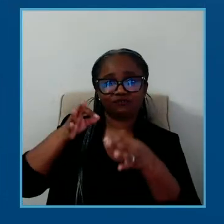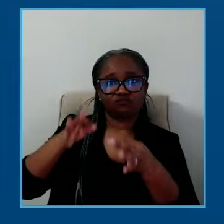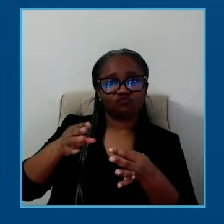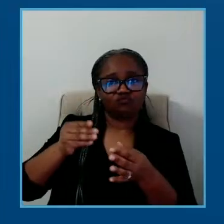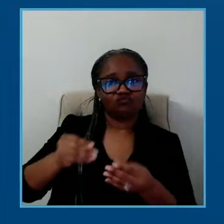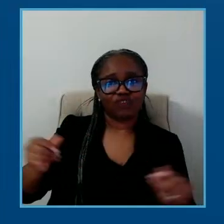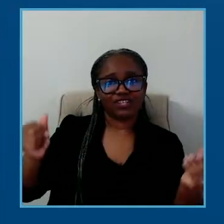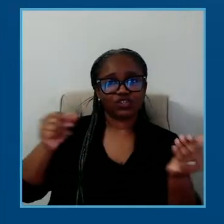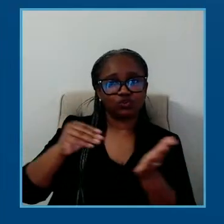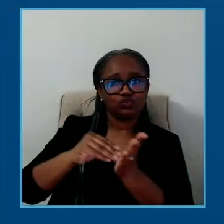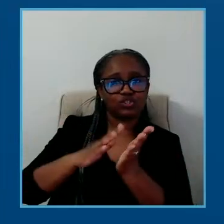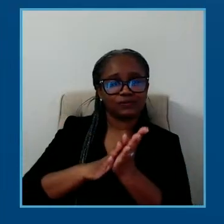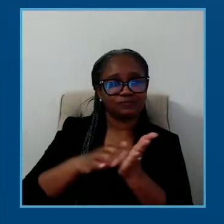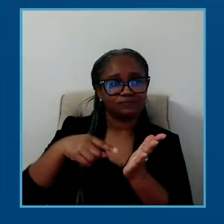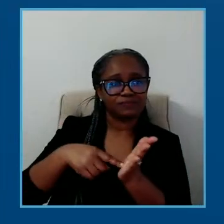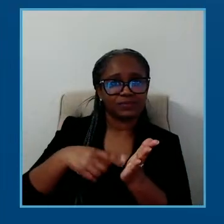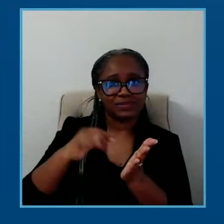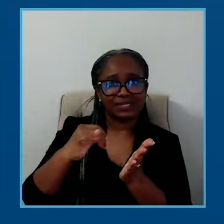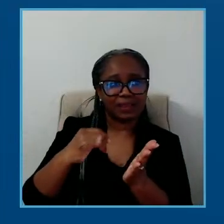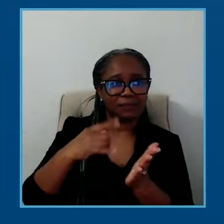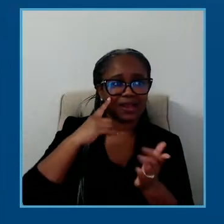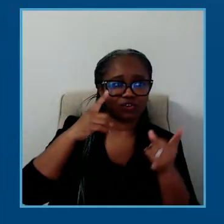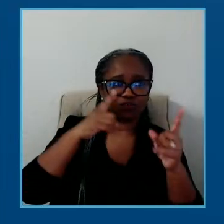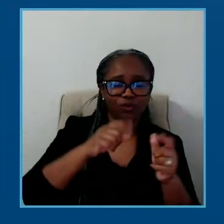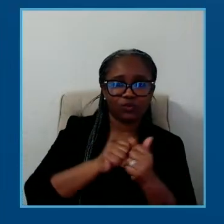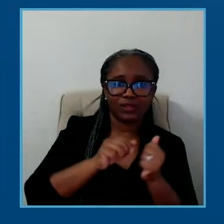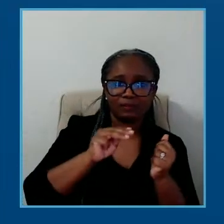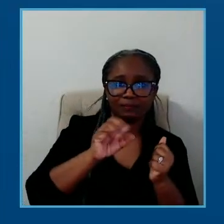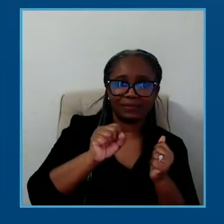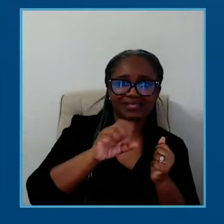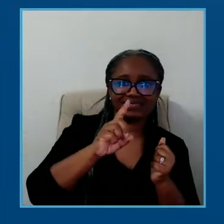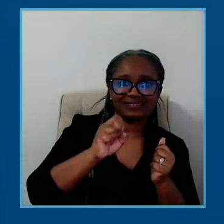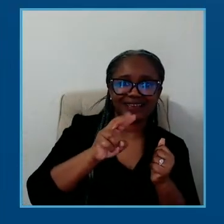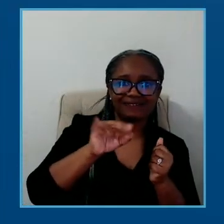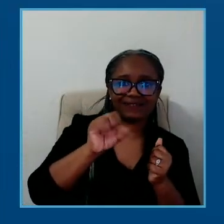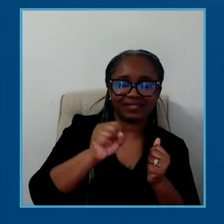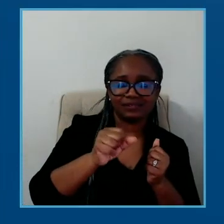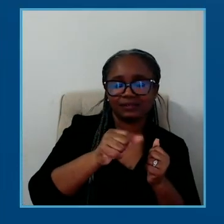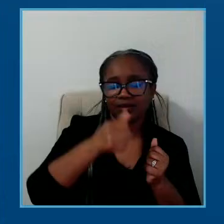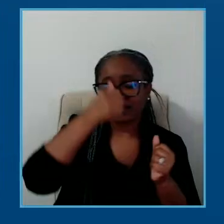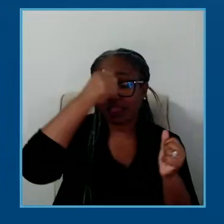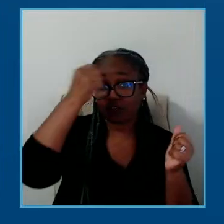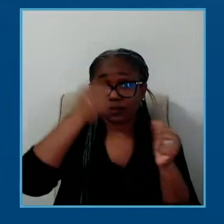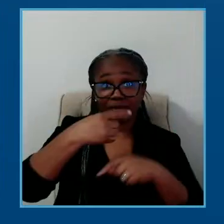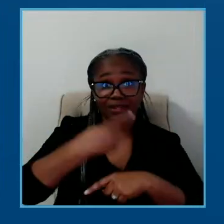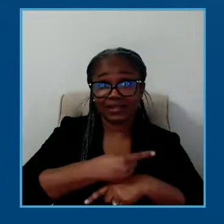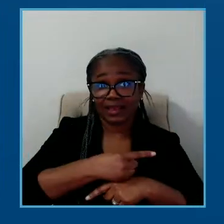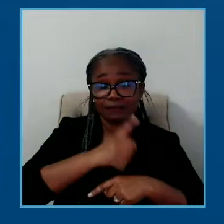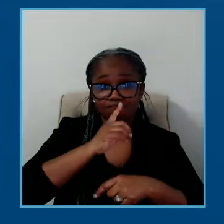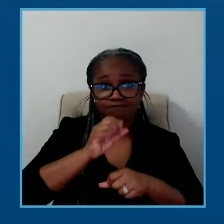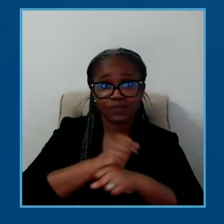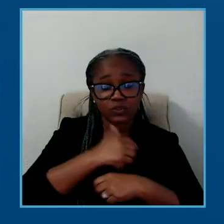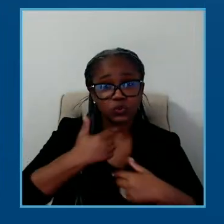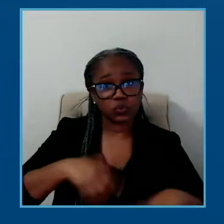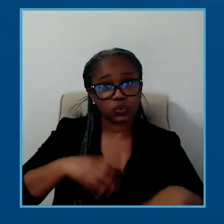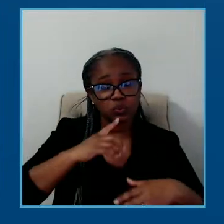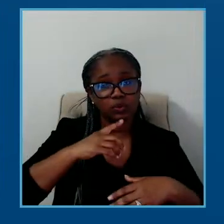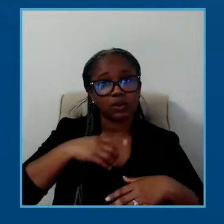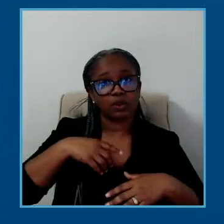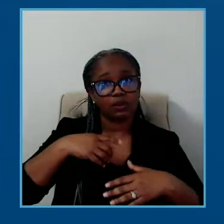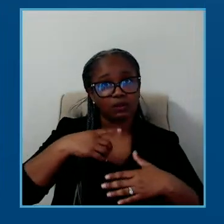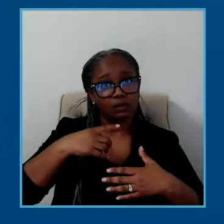was there. It was getting late. It was, it was a long day. No one could have foreseen